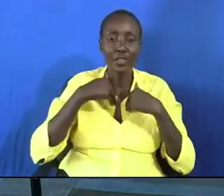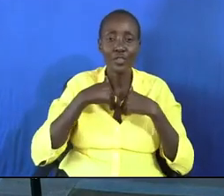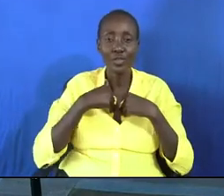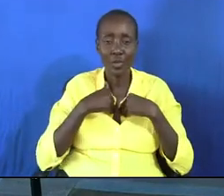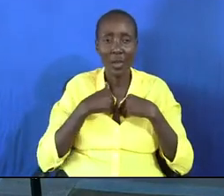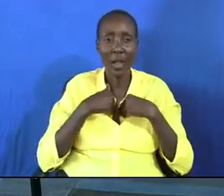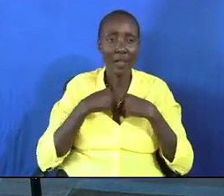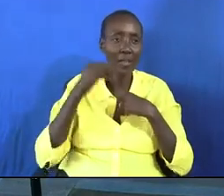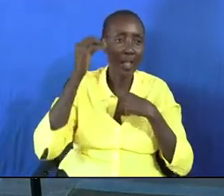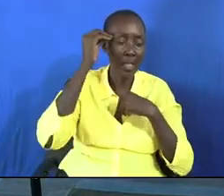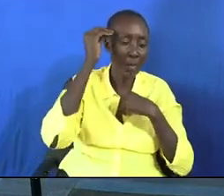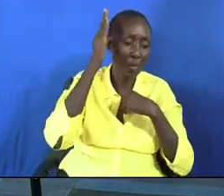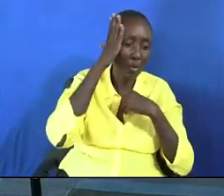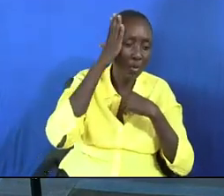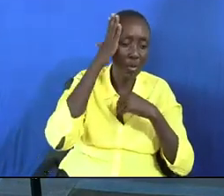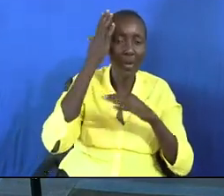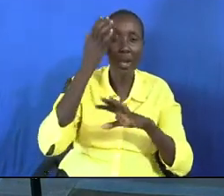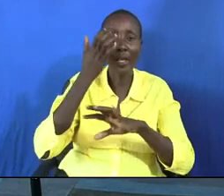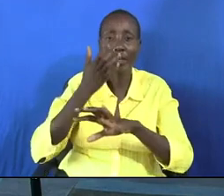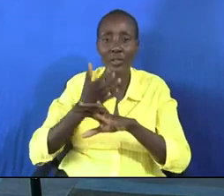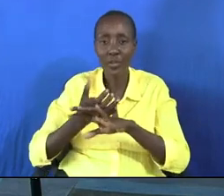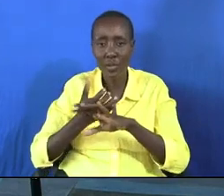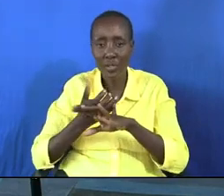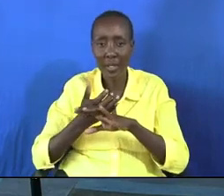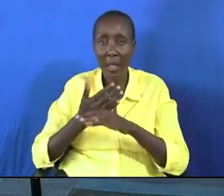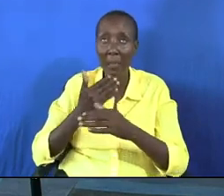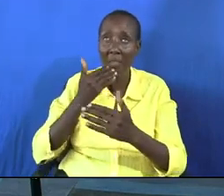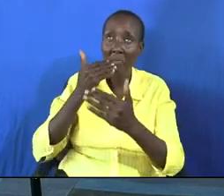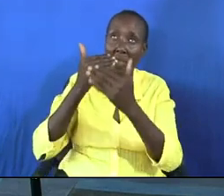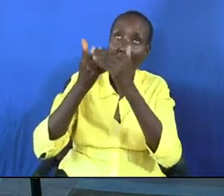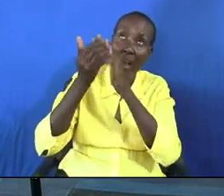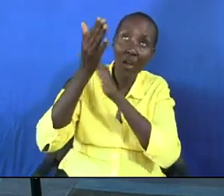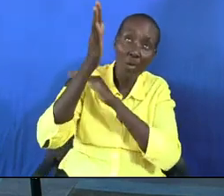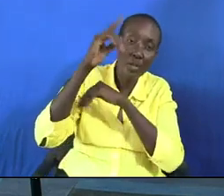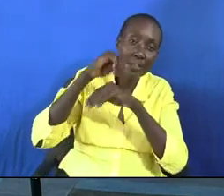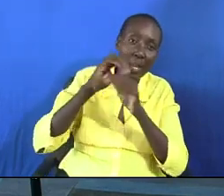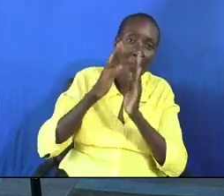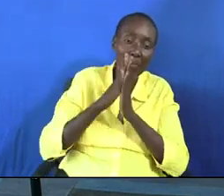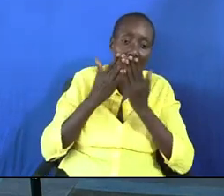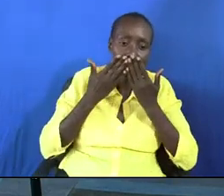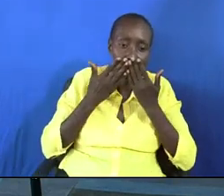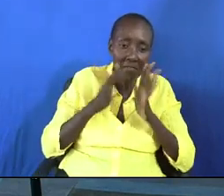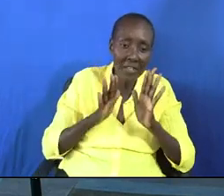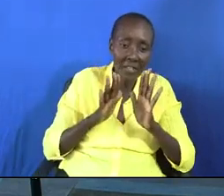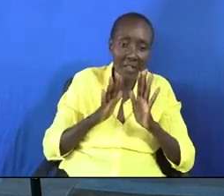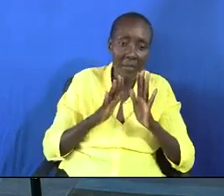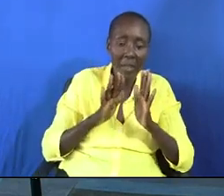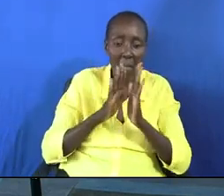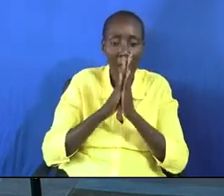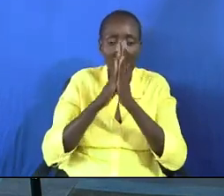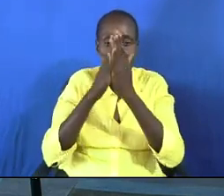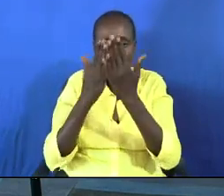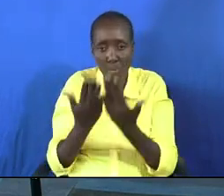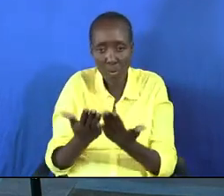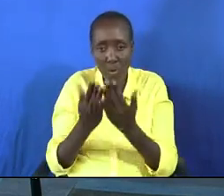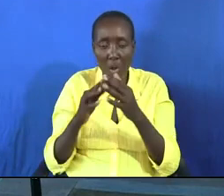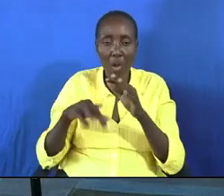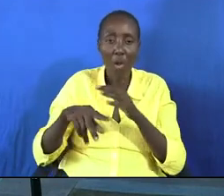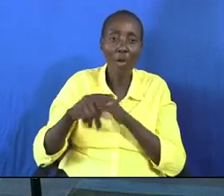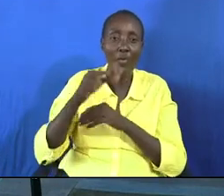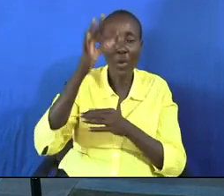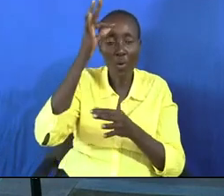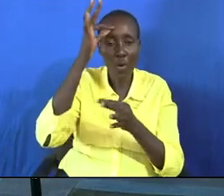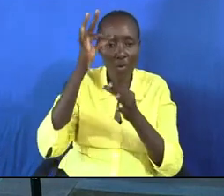these memorial stones. Do you have a gratitude journal? A journal of your walk of faith, where you keep